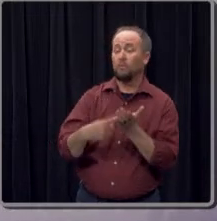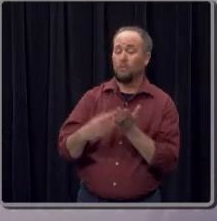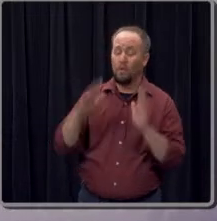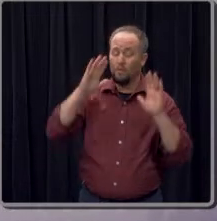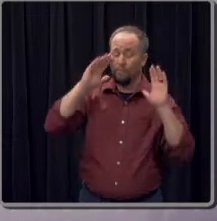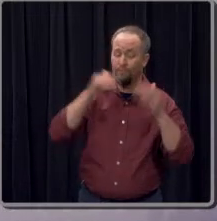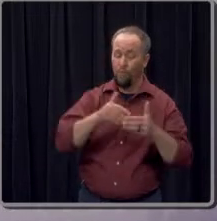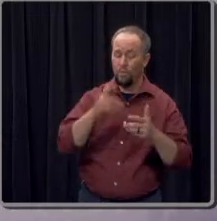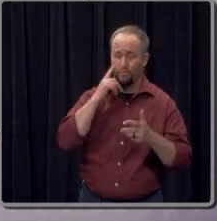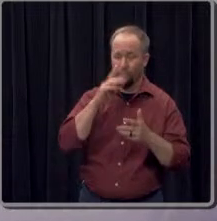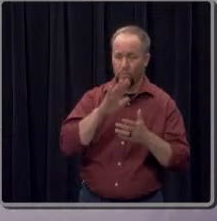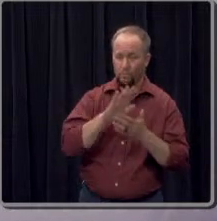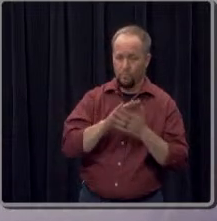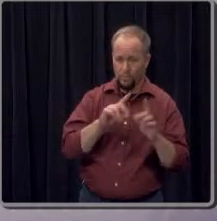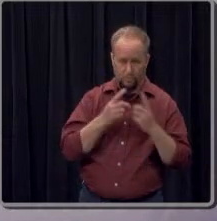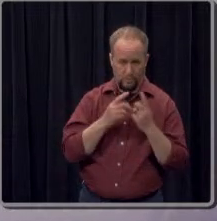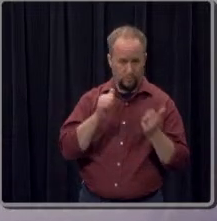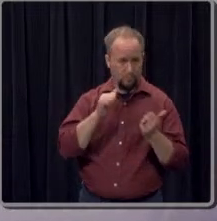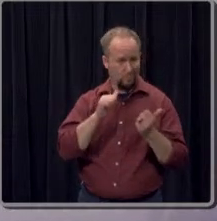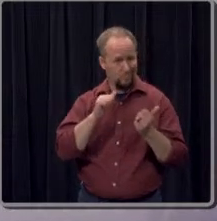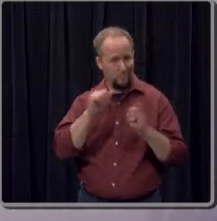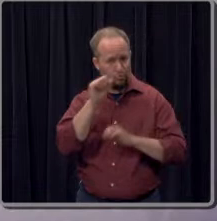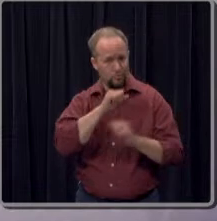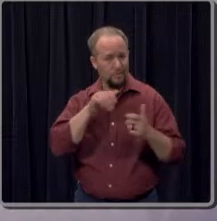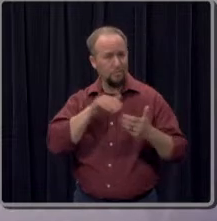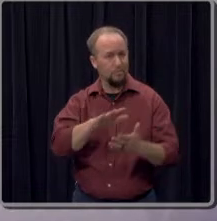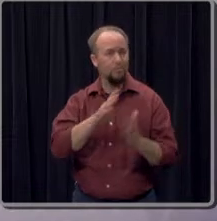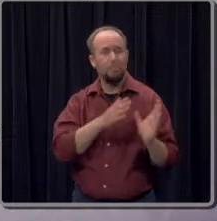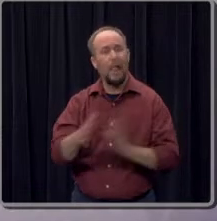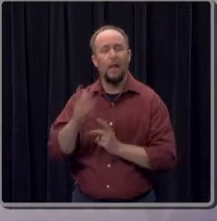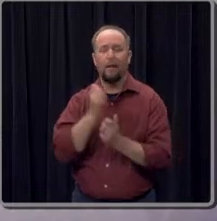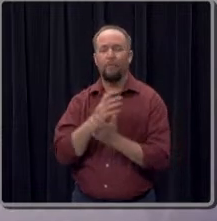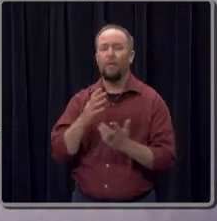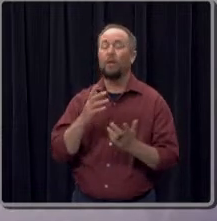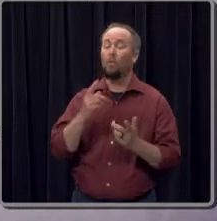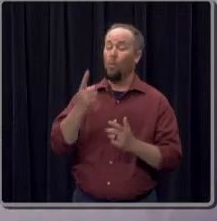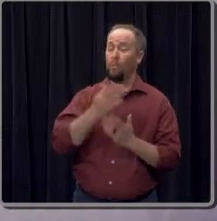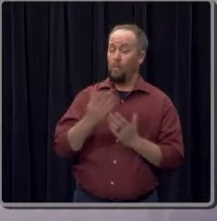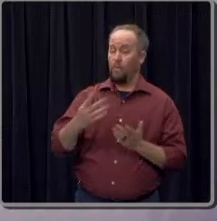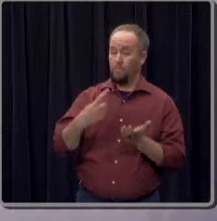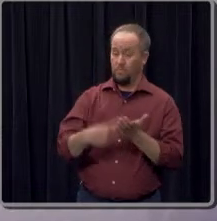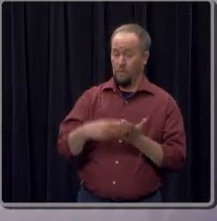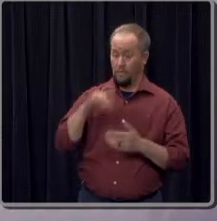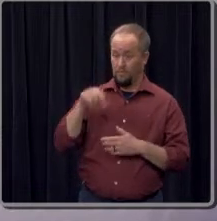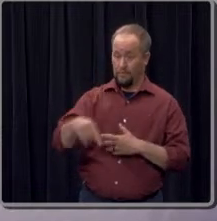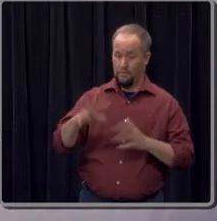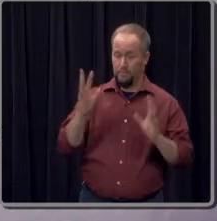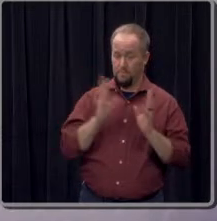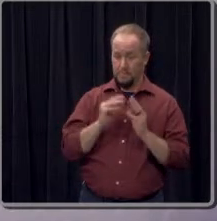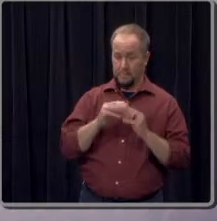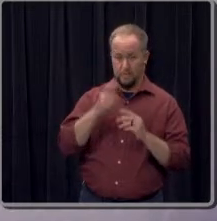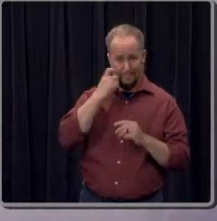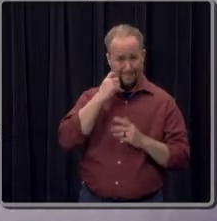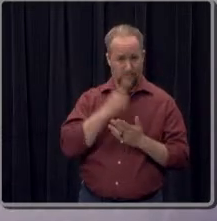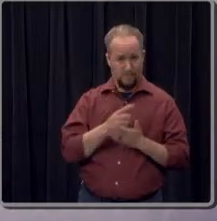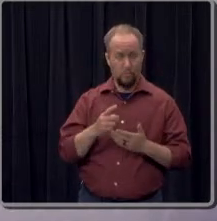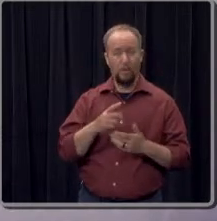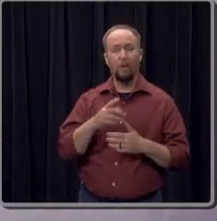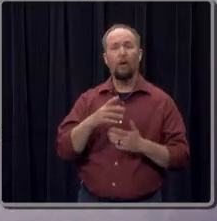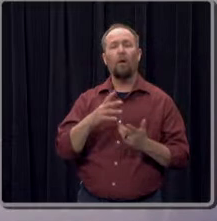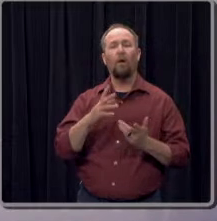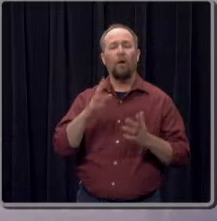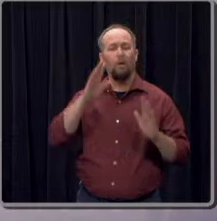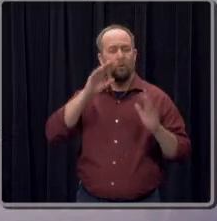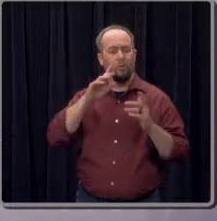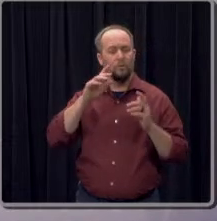for the district, our strategic plan, our expectations. But one of the things that we talked about at this meeting this week is we spent dedicated